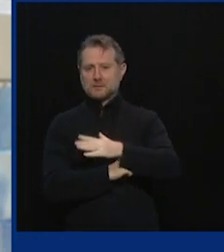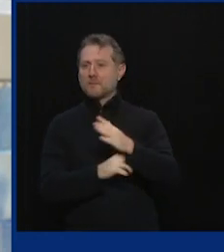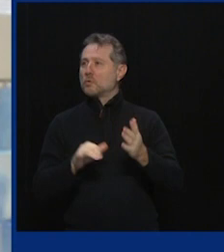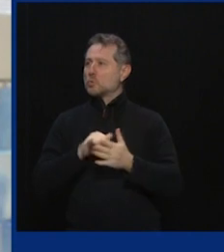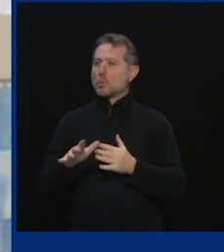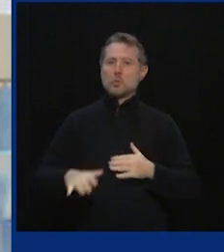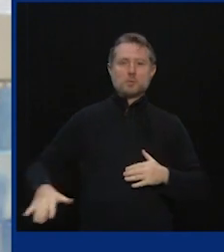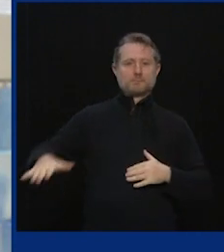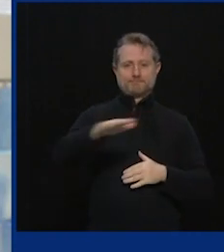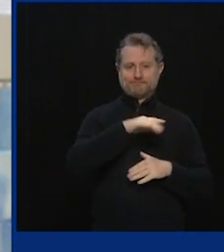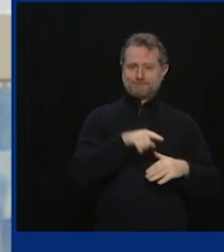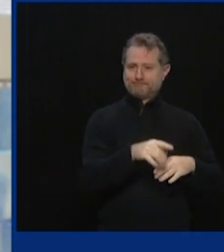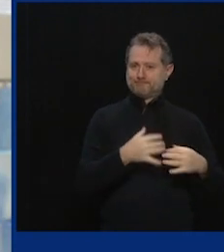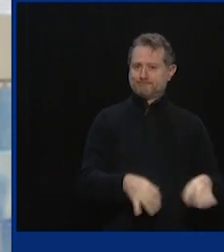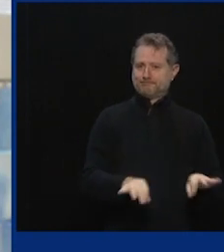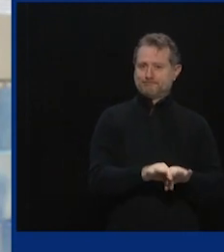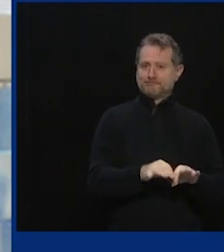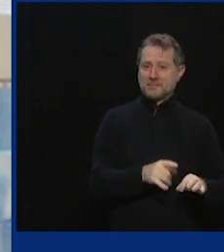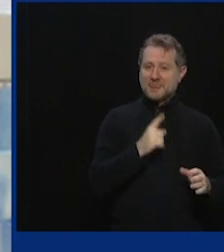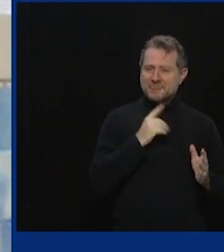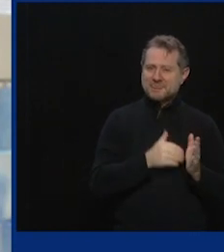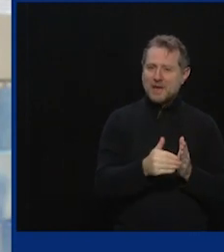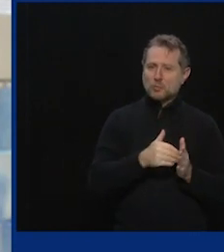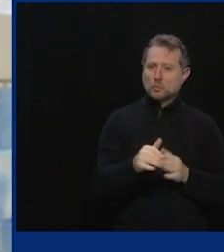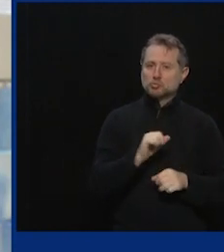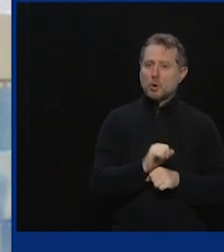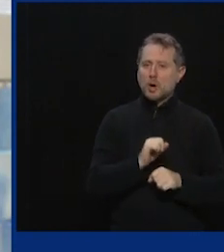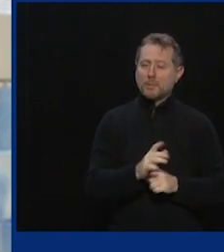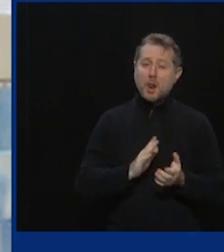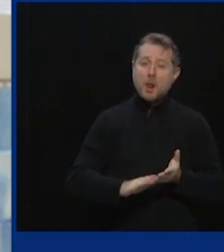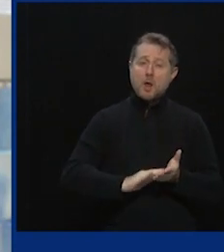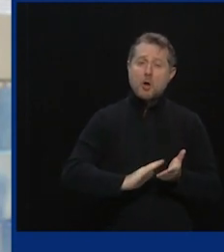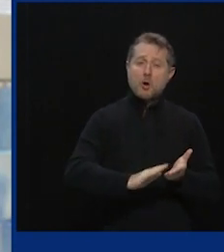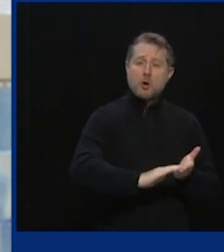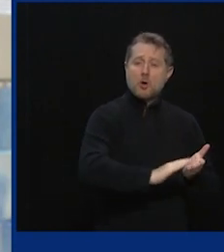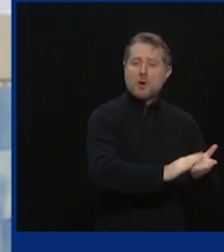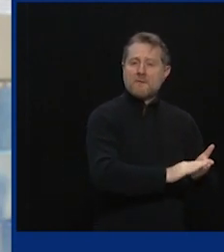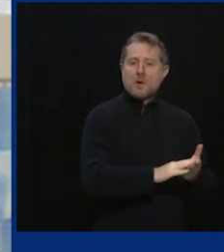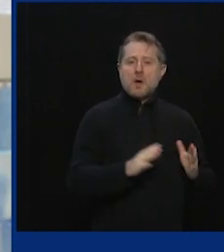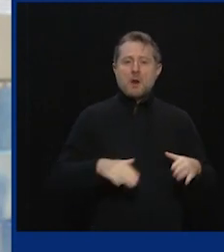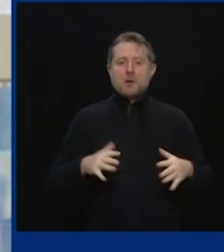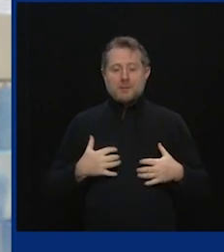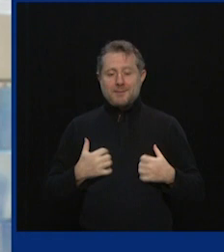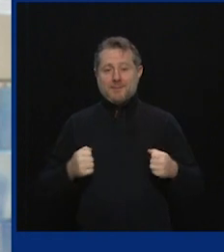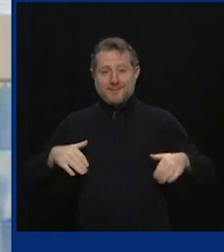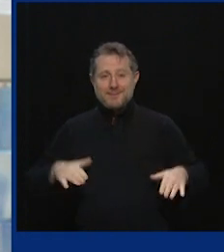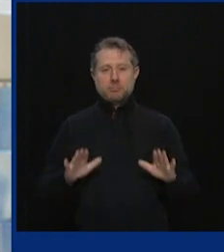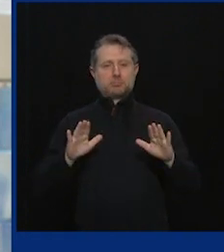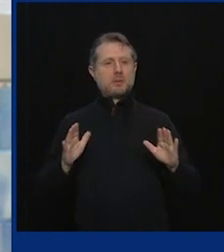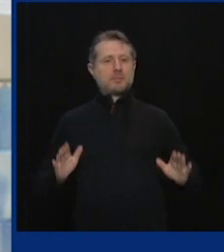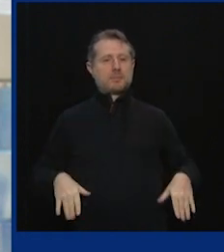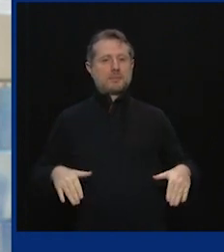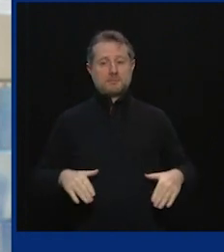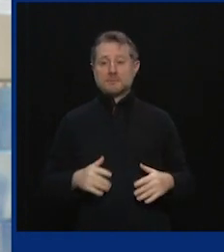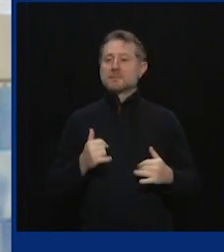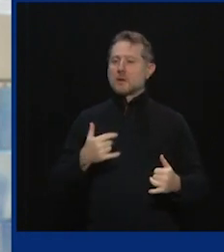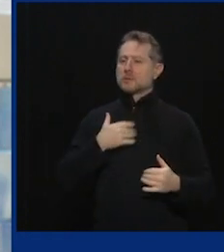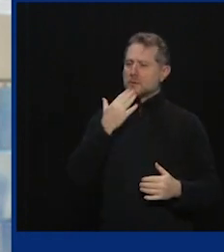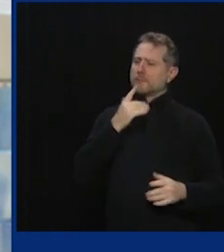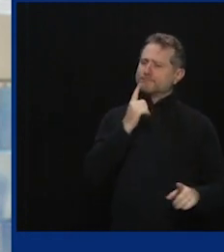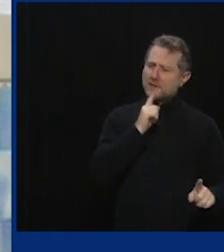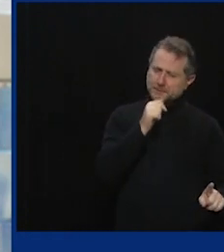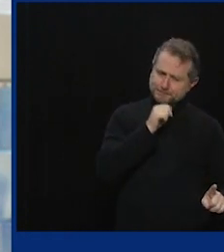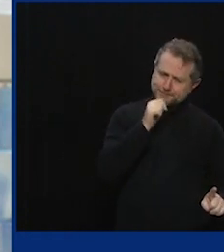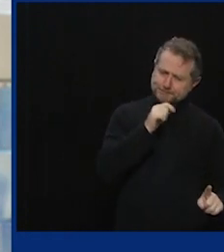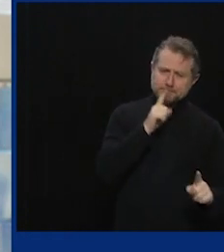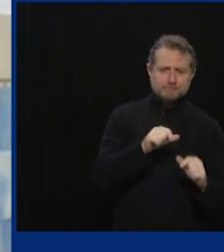jobs that just aren't back yet until we can fully say this pandemic is behind us. And I thank you for hanging in there, as well as